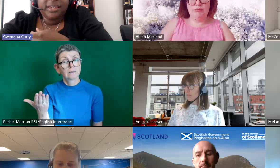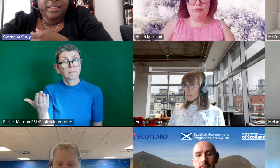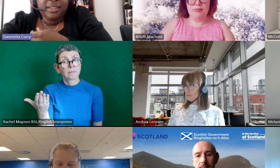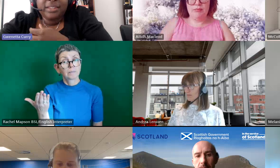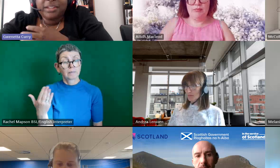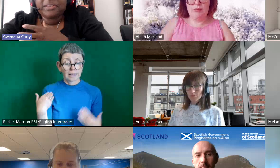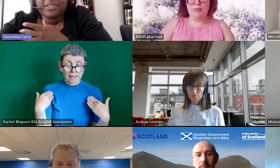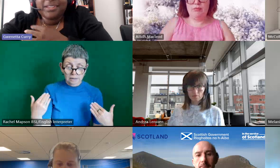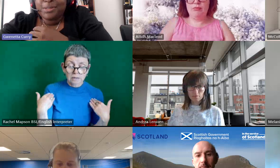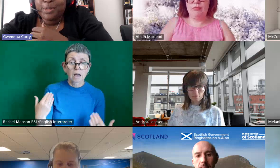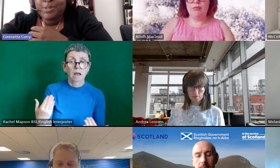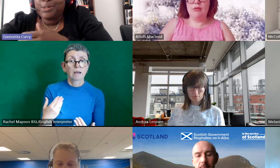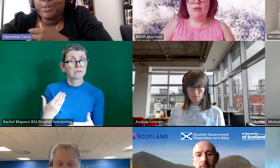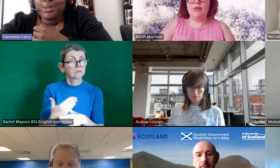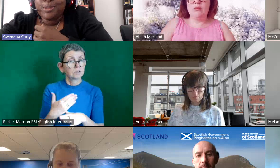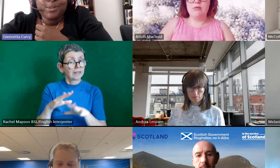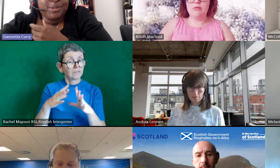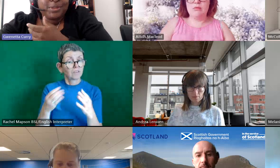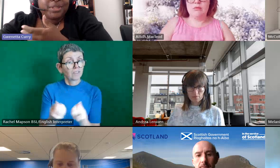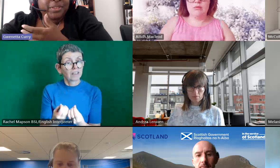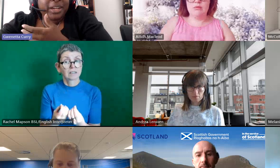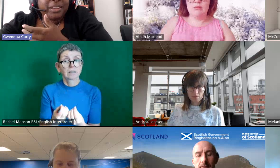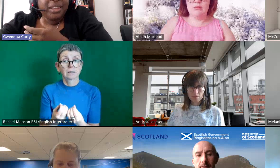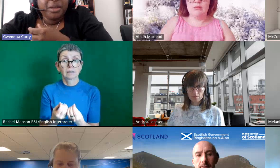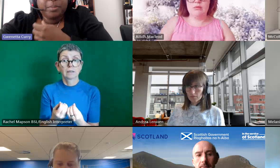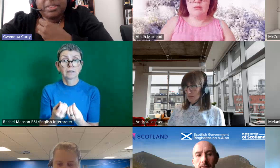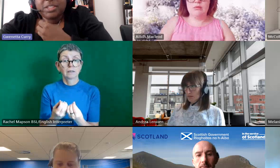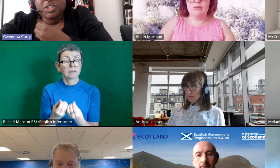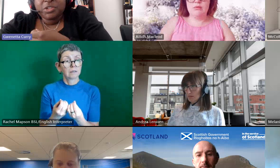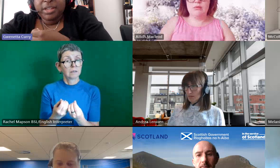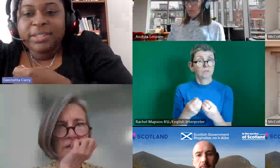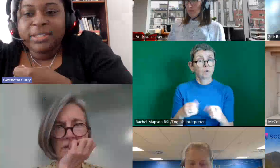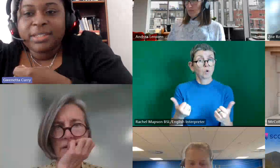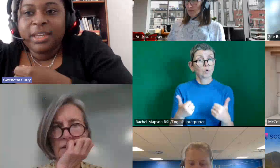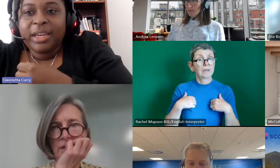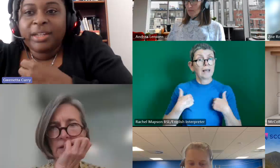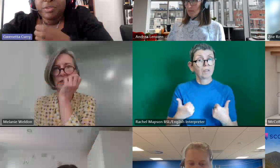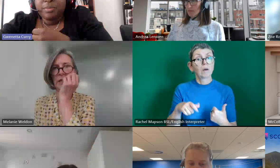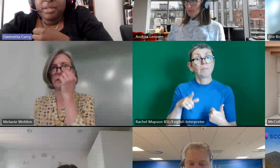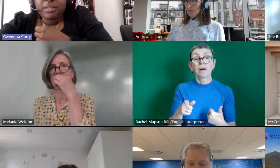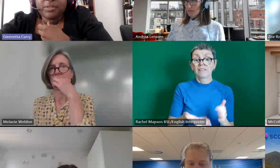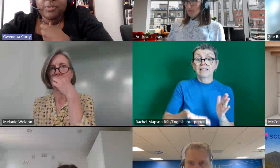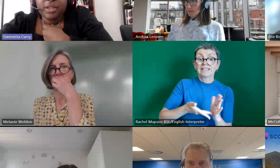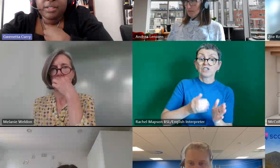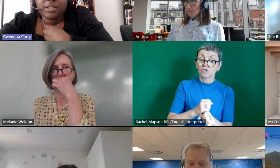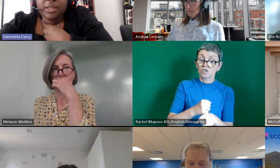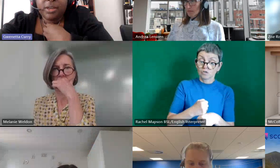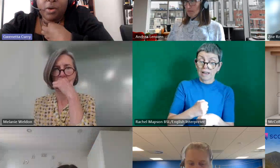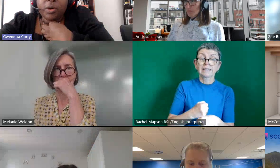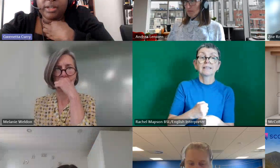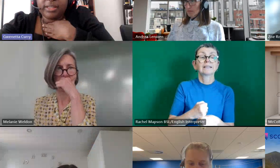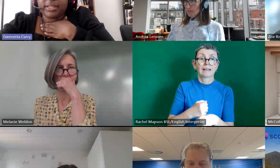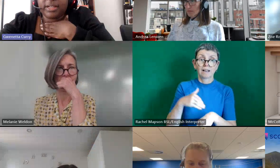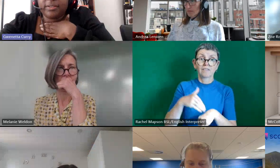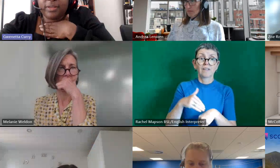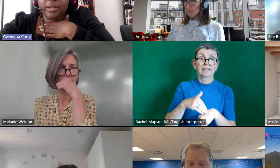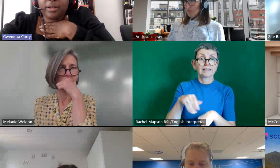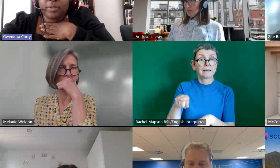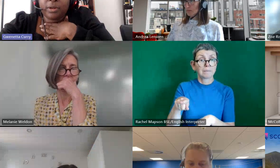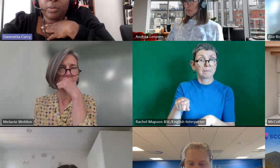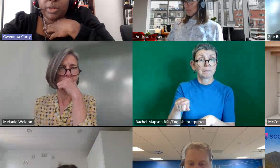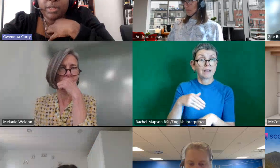exercised, he did all the things he's supposed to do to live right. But this stress had a tremendous effect on his